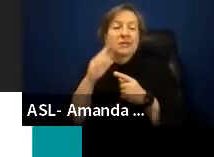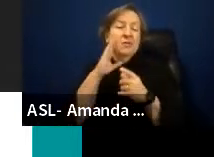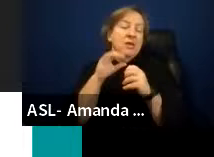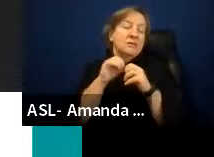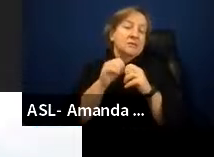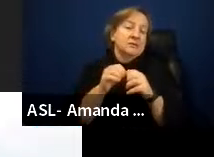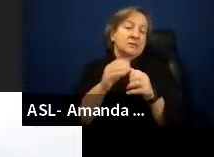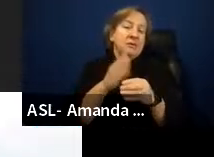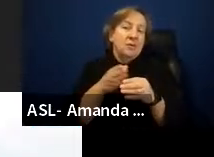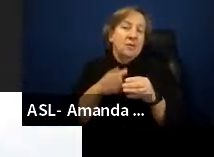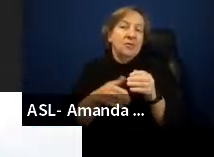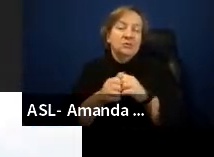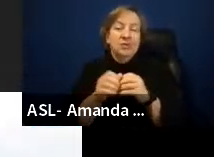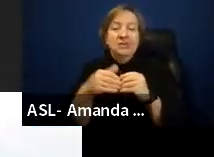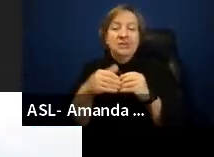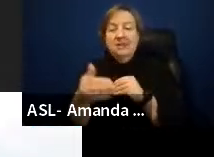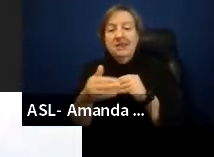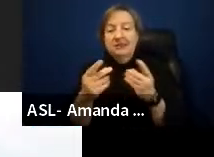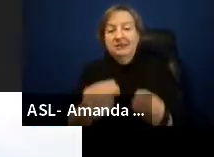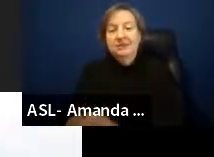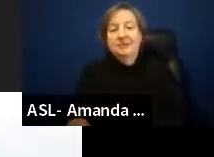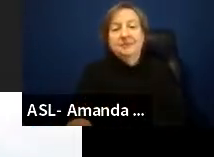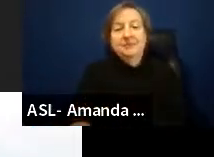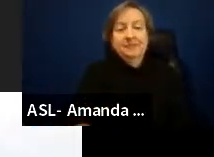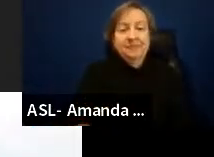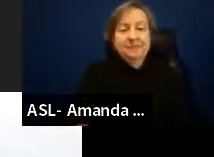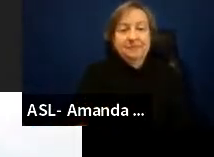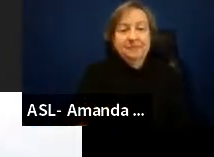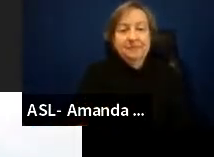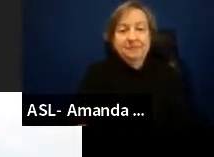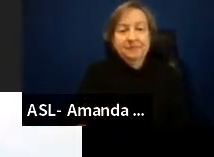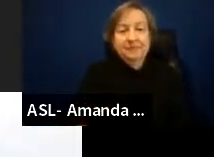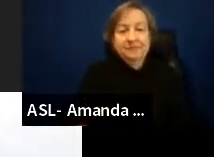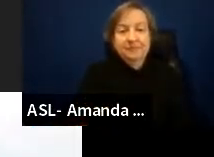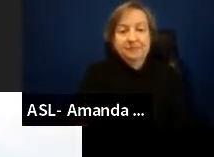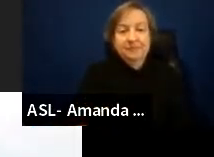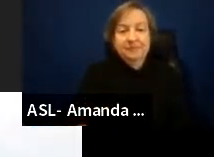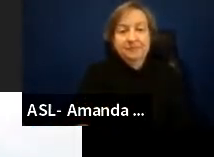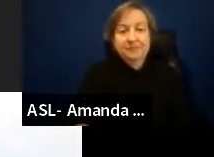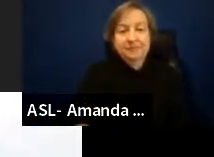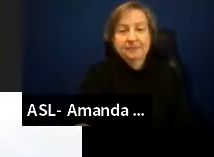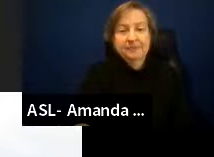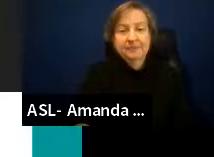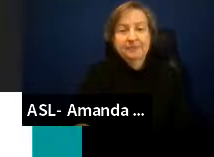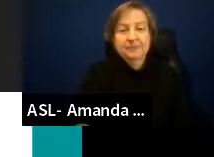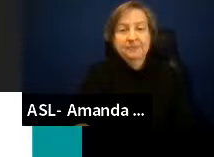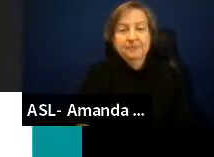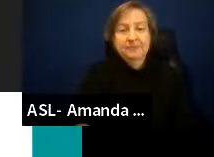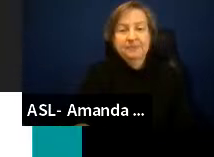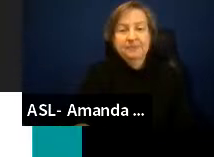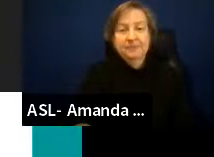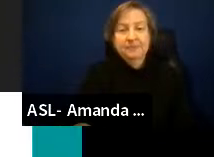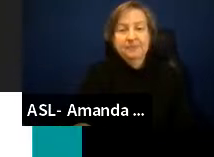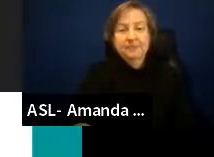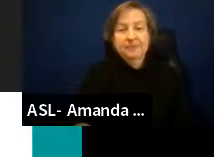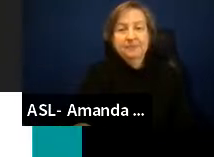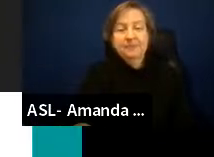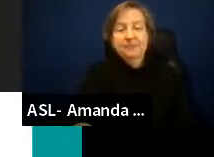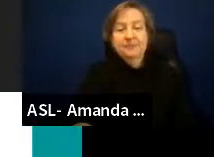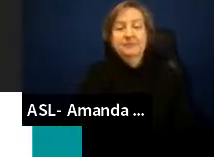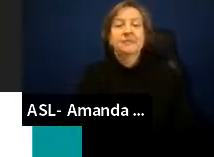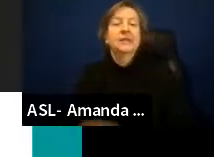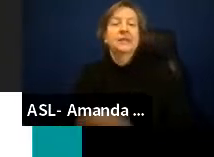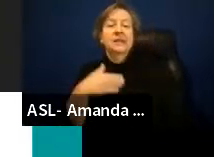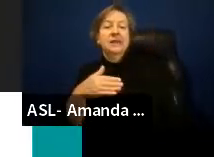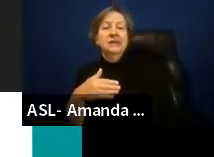steps. Next slide, please. All right. So we'll move into public comment. Next slide, please.